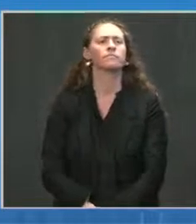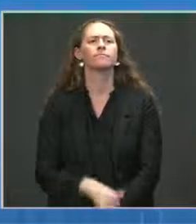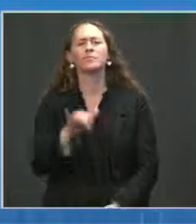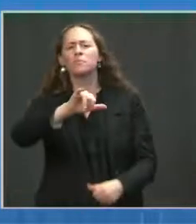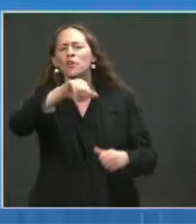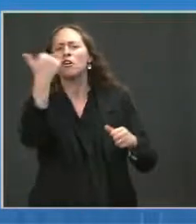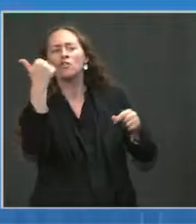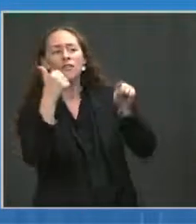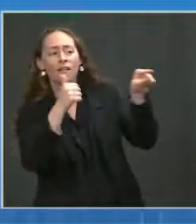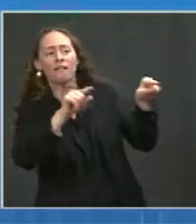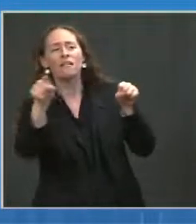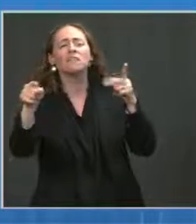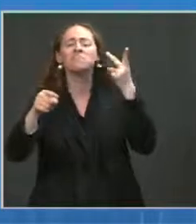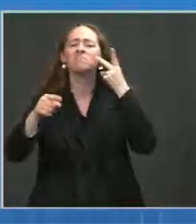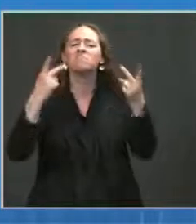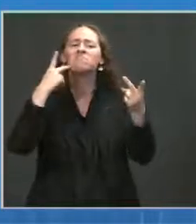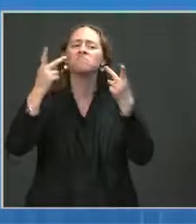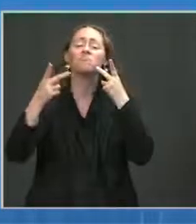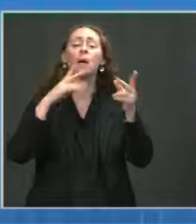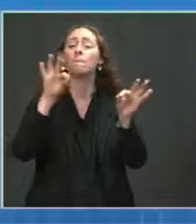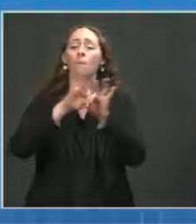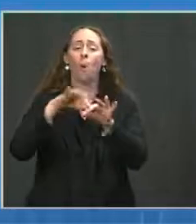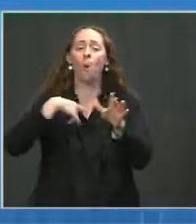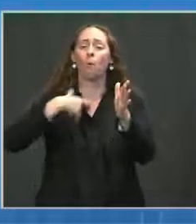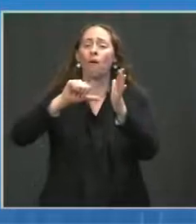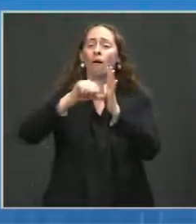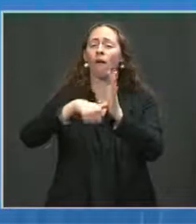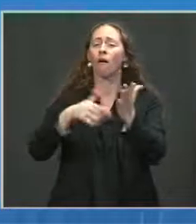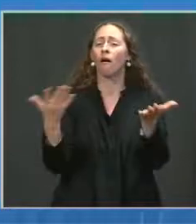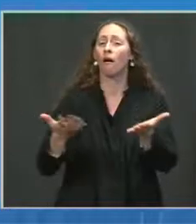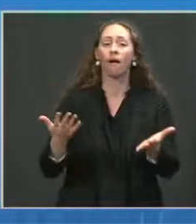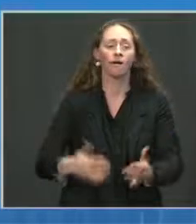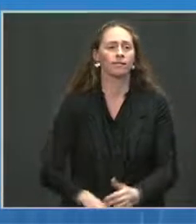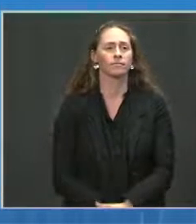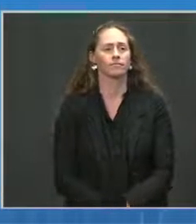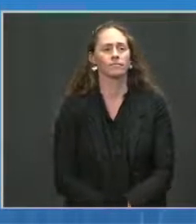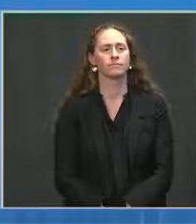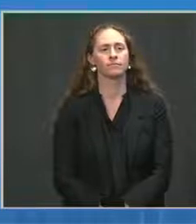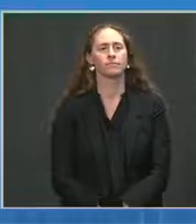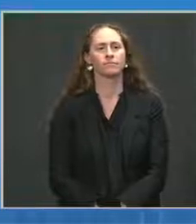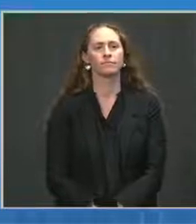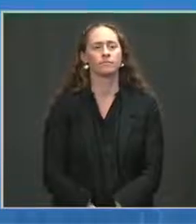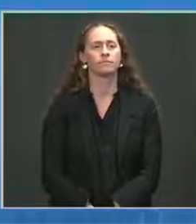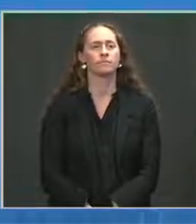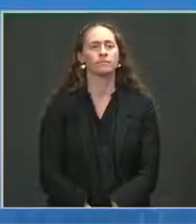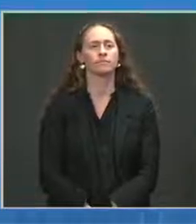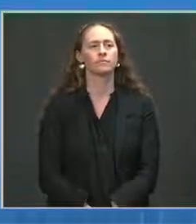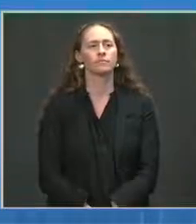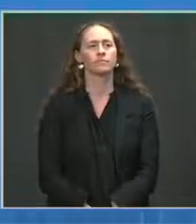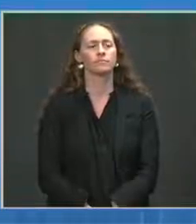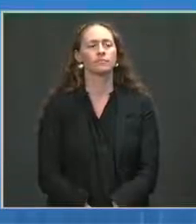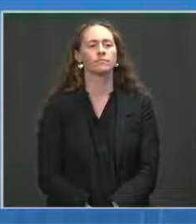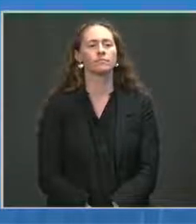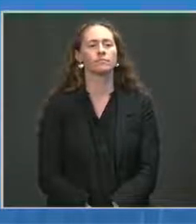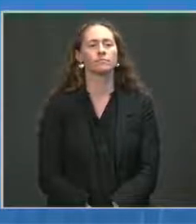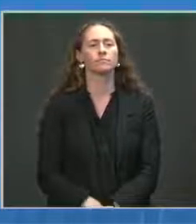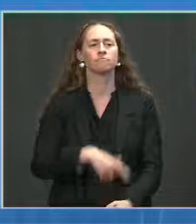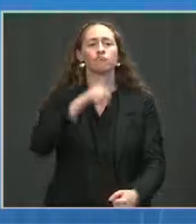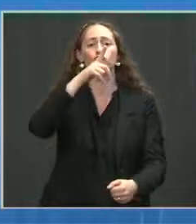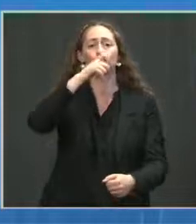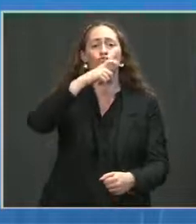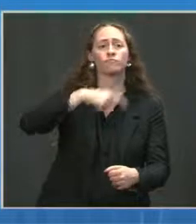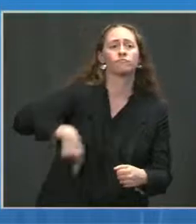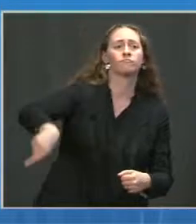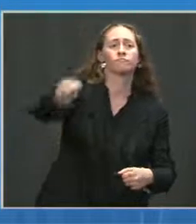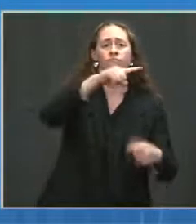important point to bring up is that the greater percentage of people that are vaccinated, even with a